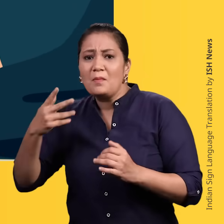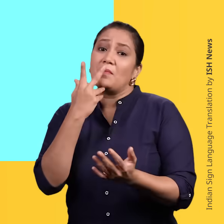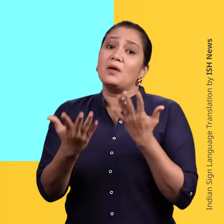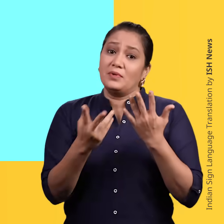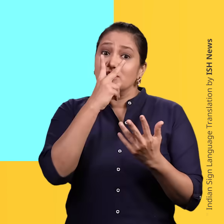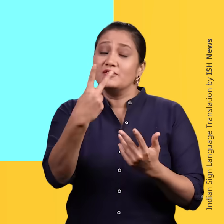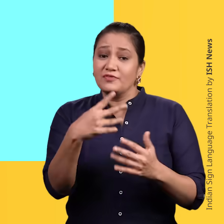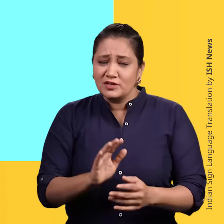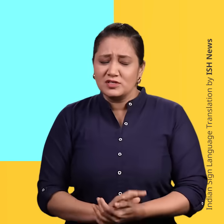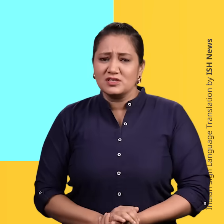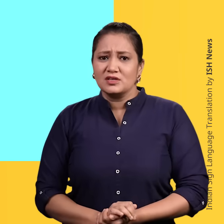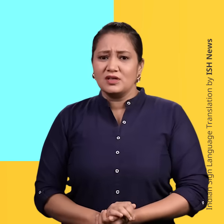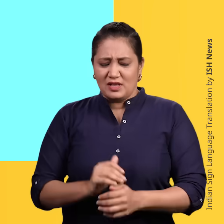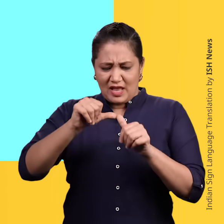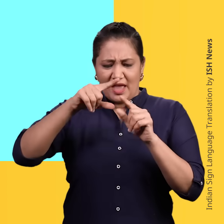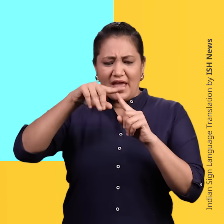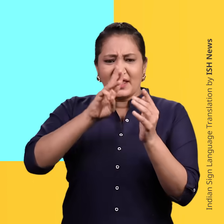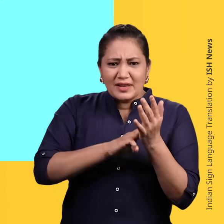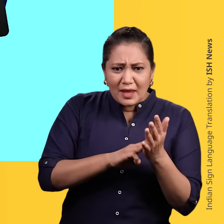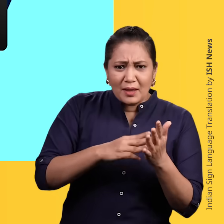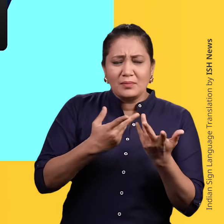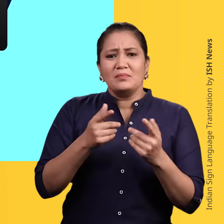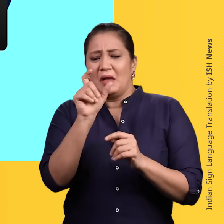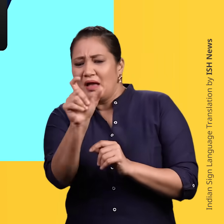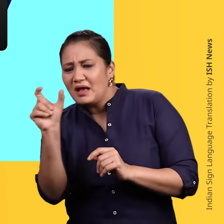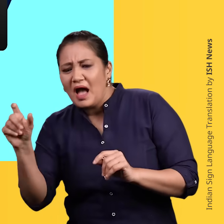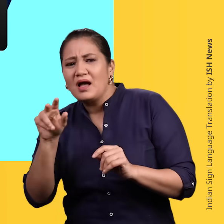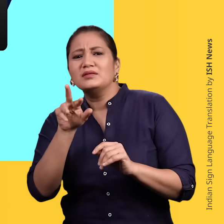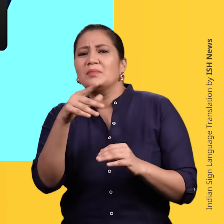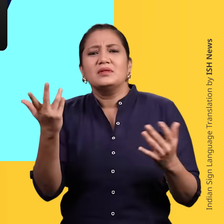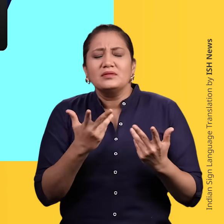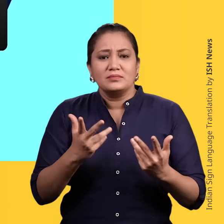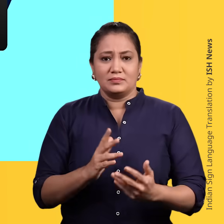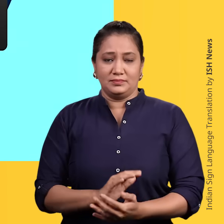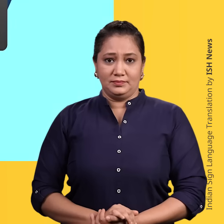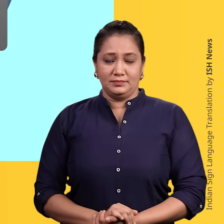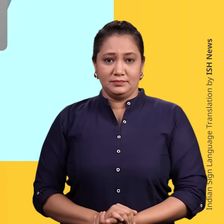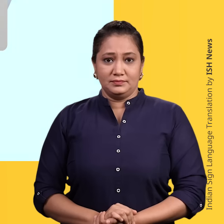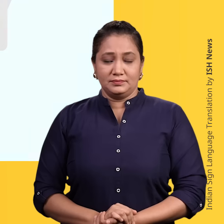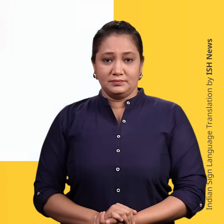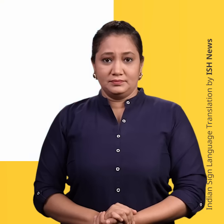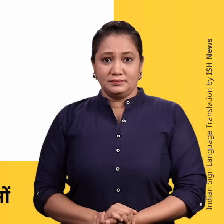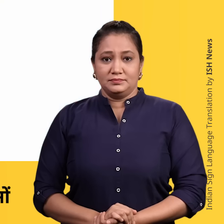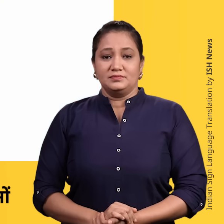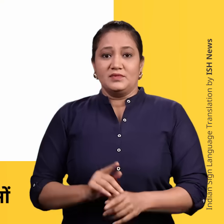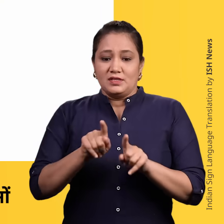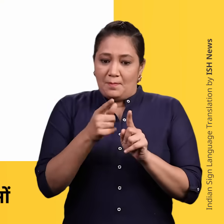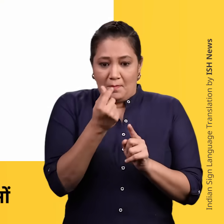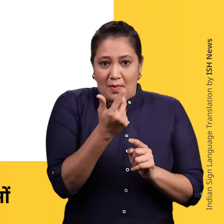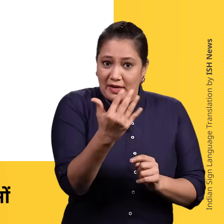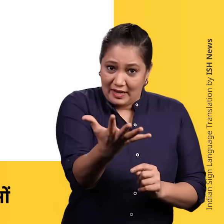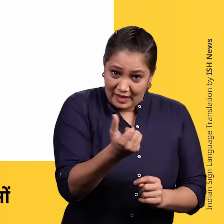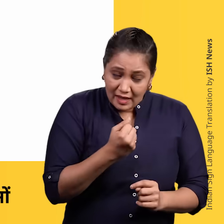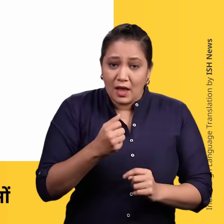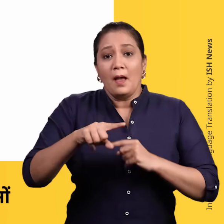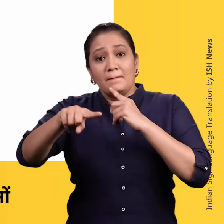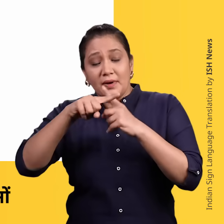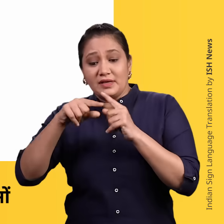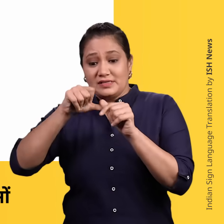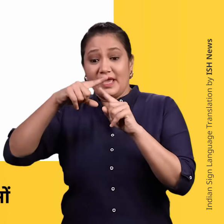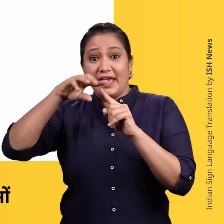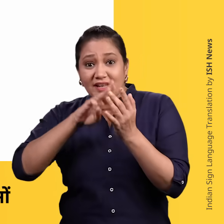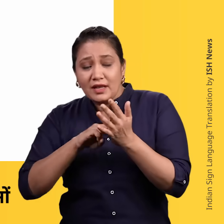shopping. So what is an ATM and what are these cards? Apart from withdrawing